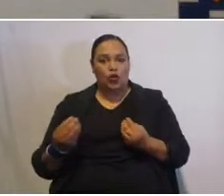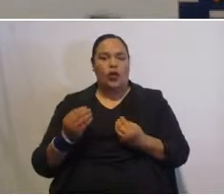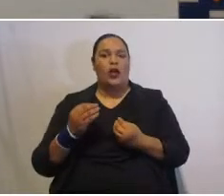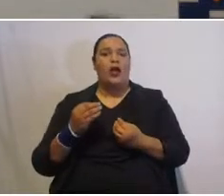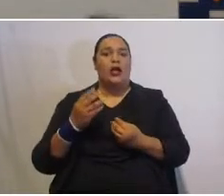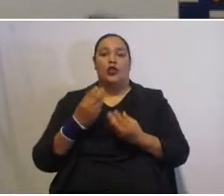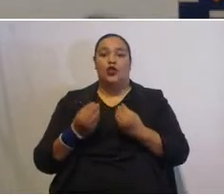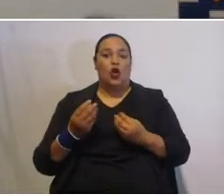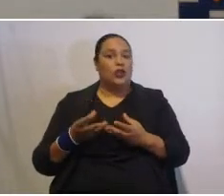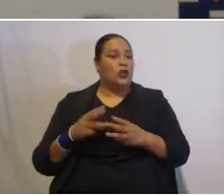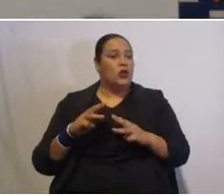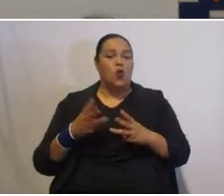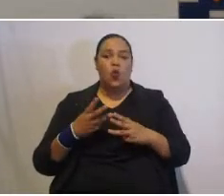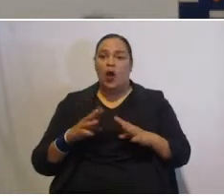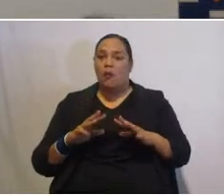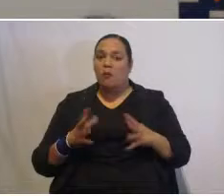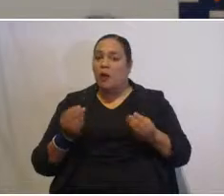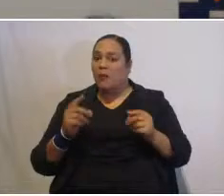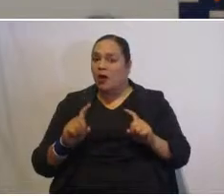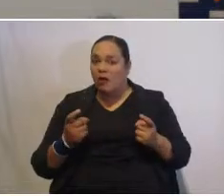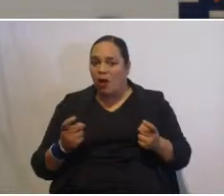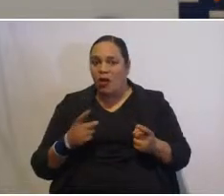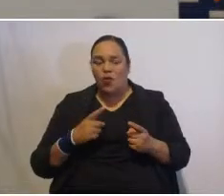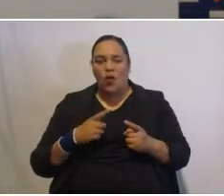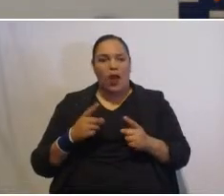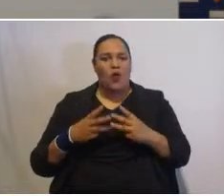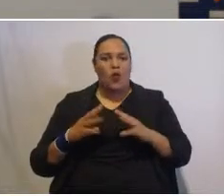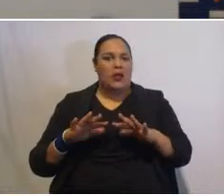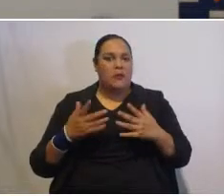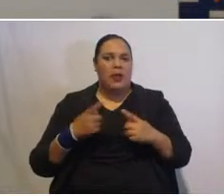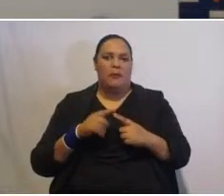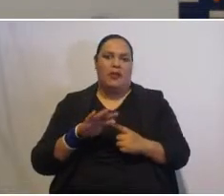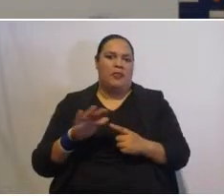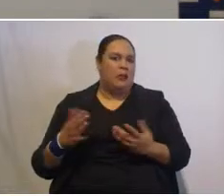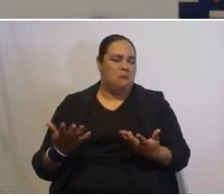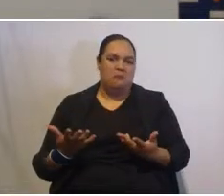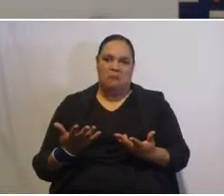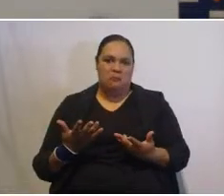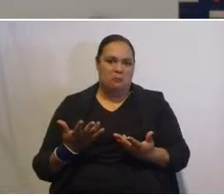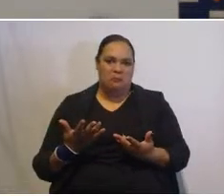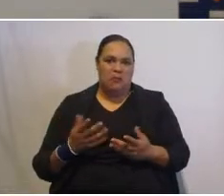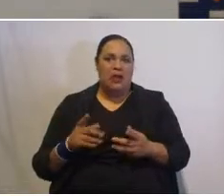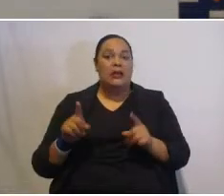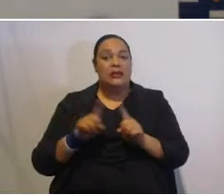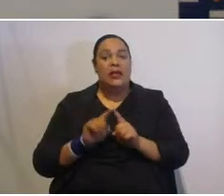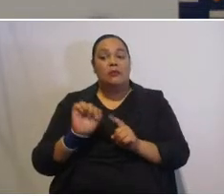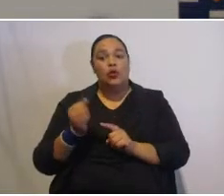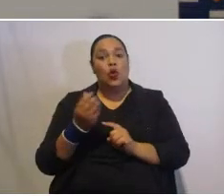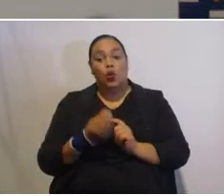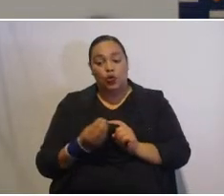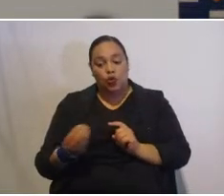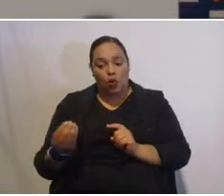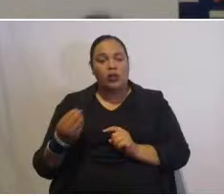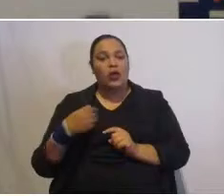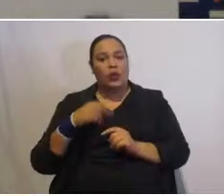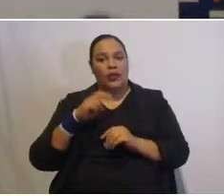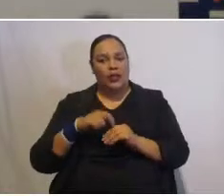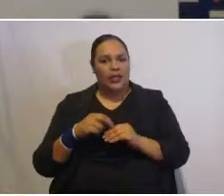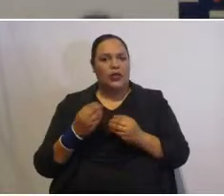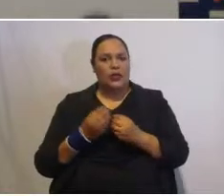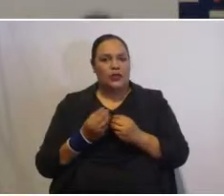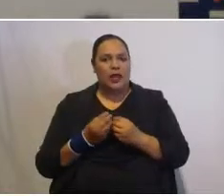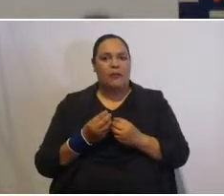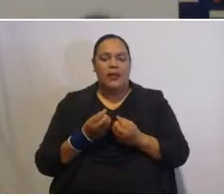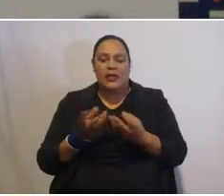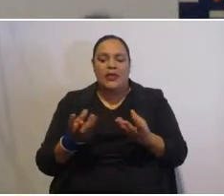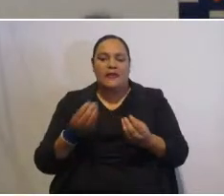children don't get work because there is no work for them. Even their children, we must put something on